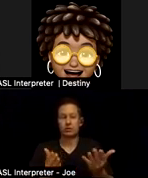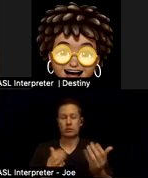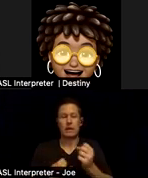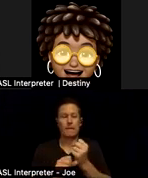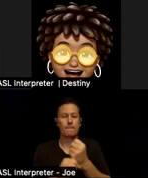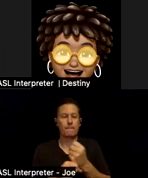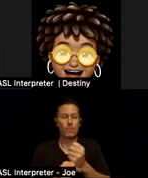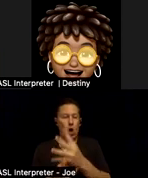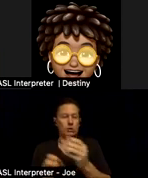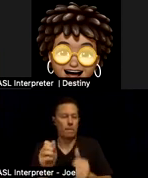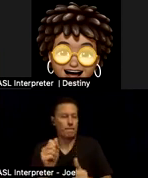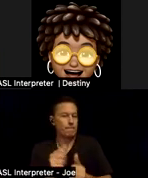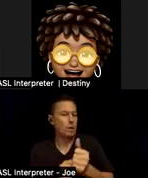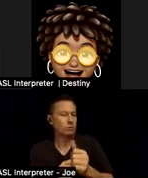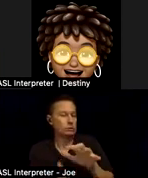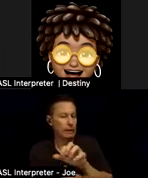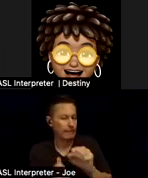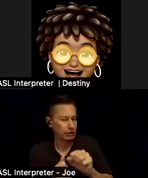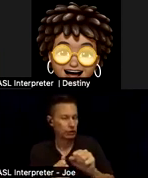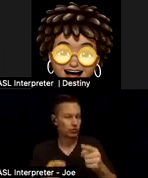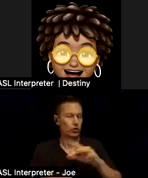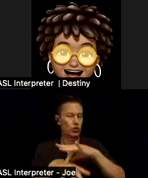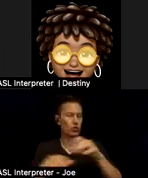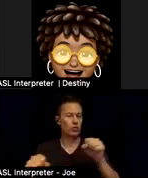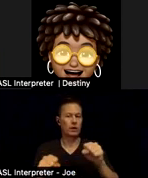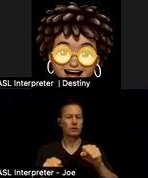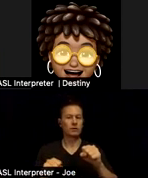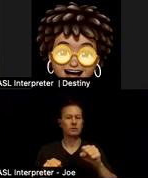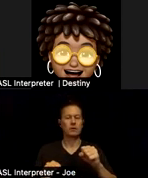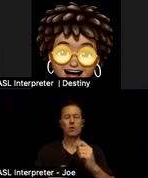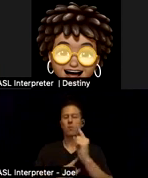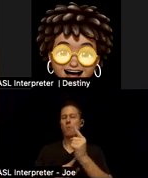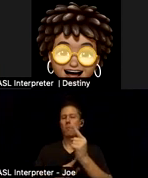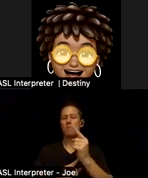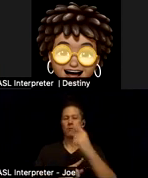an earthquake. So I want you guys to take a second and identify those items.